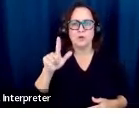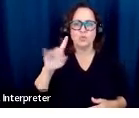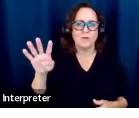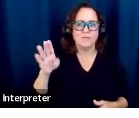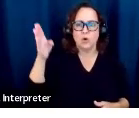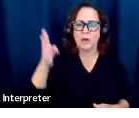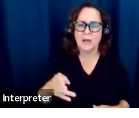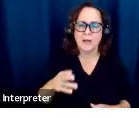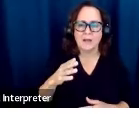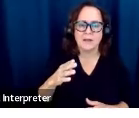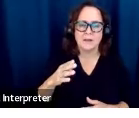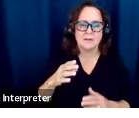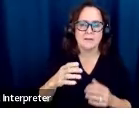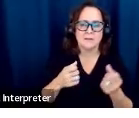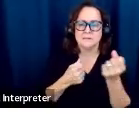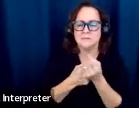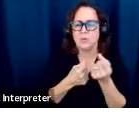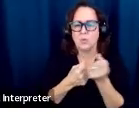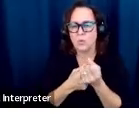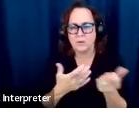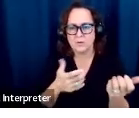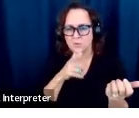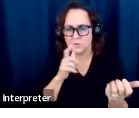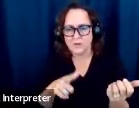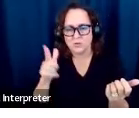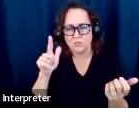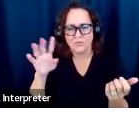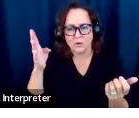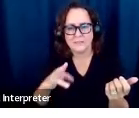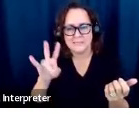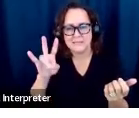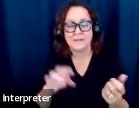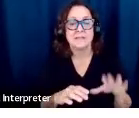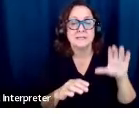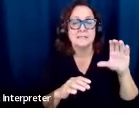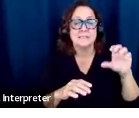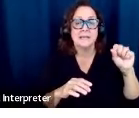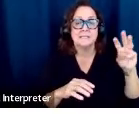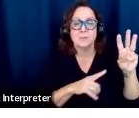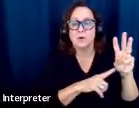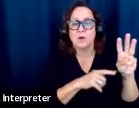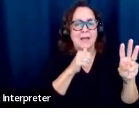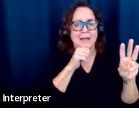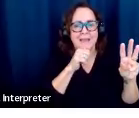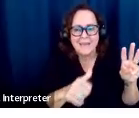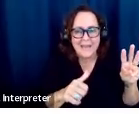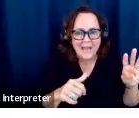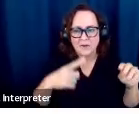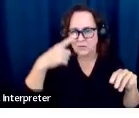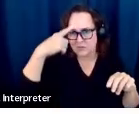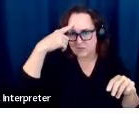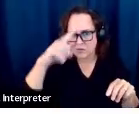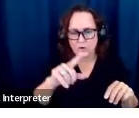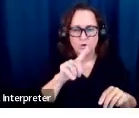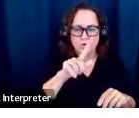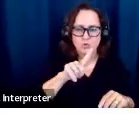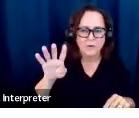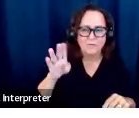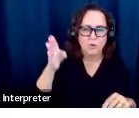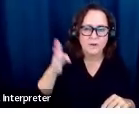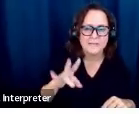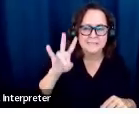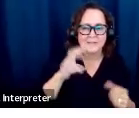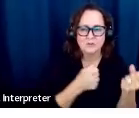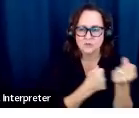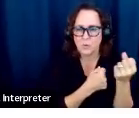24-hour supports. Because the CSW is not designed to provide that kind of 24-hour support. It's more